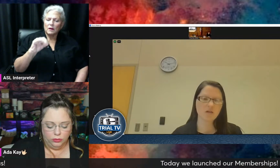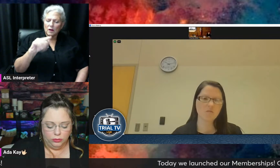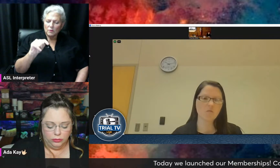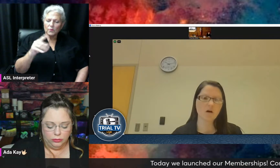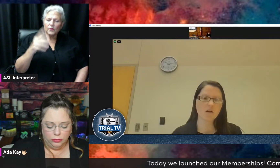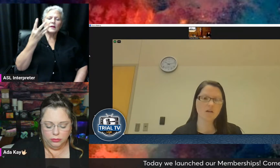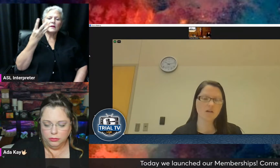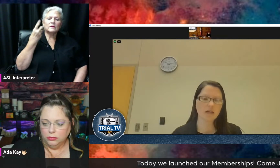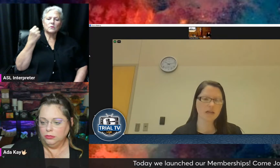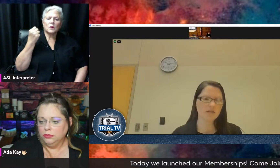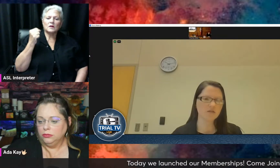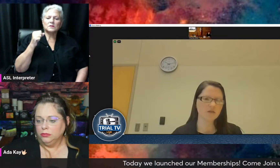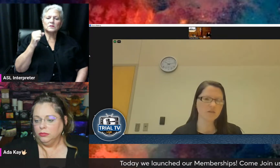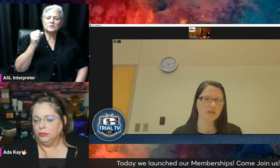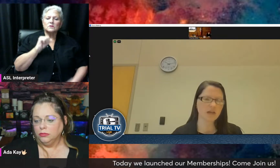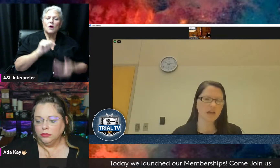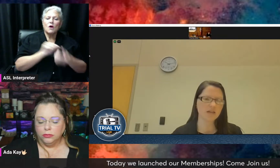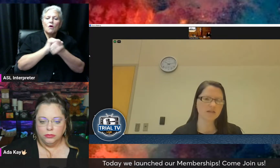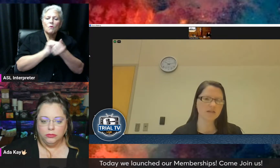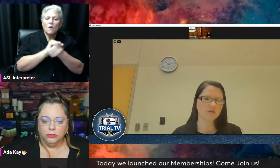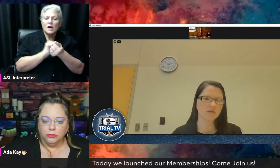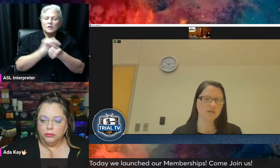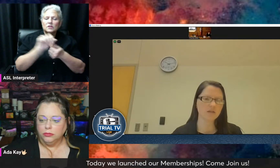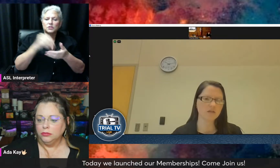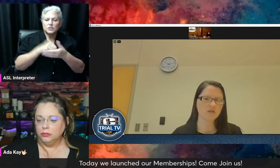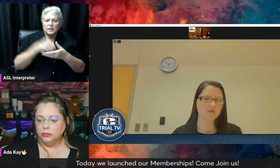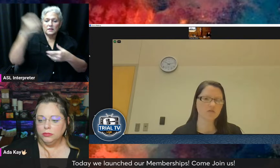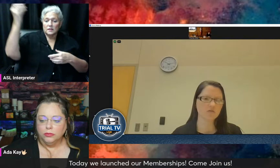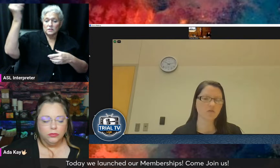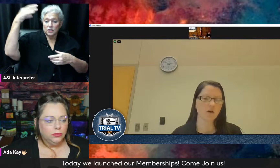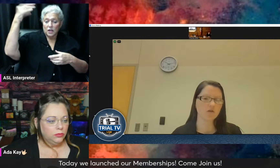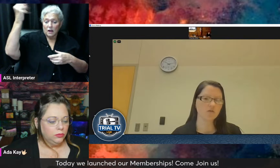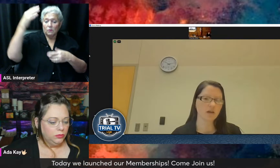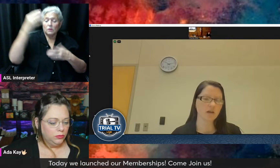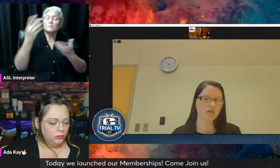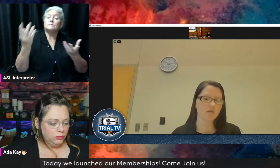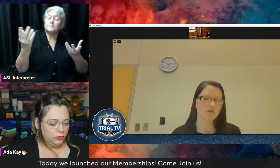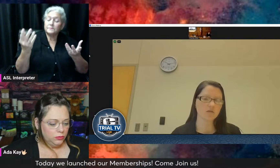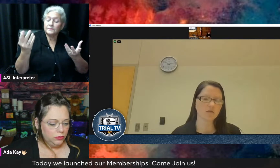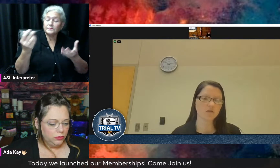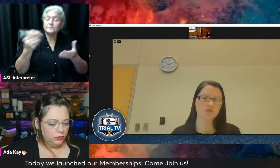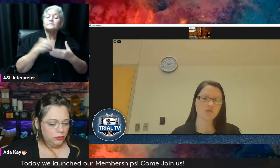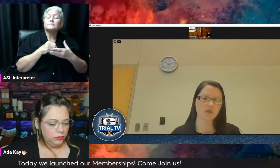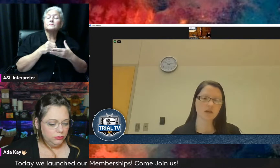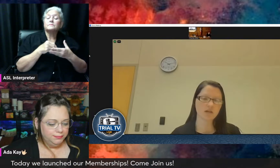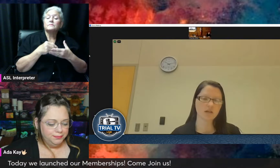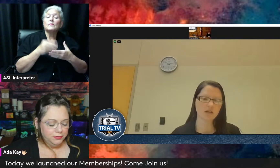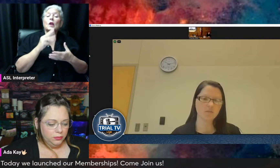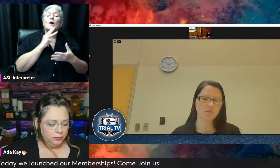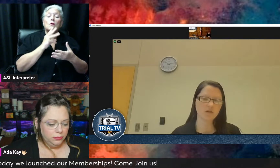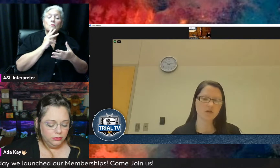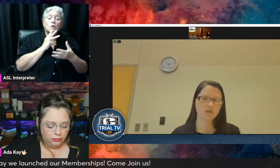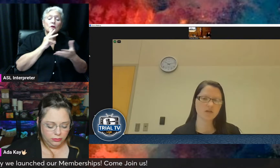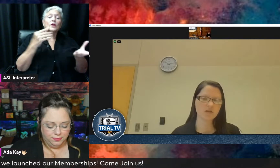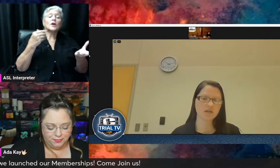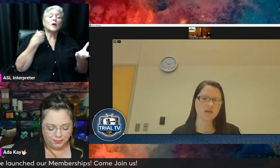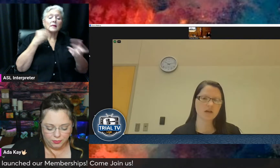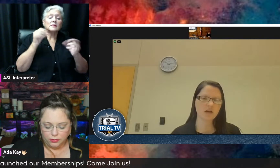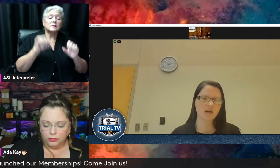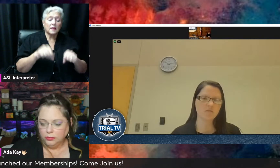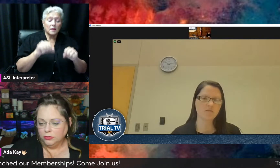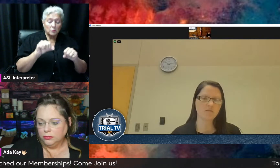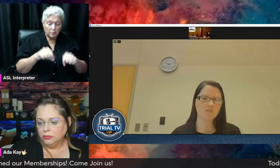Potentially, water and scrubbing has the ability to wash away or destroy latent